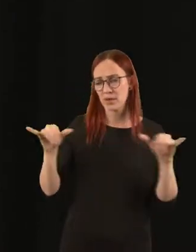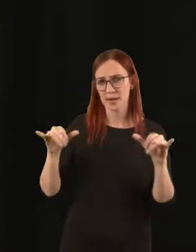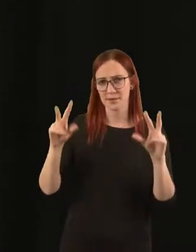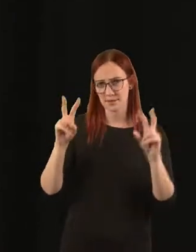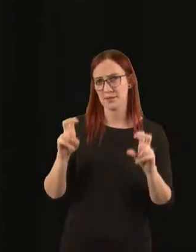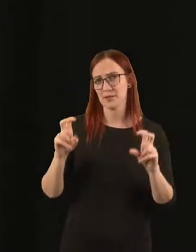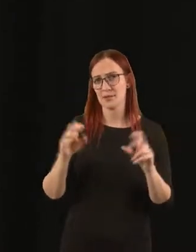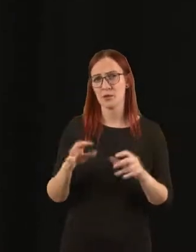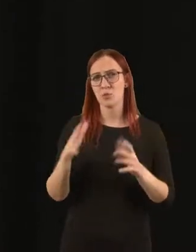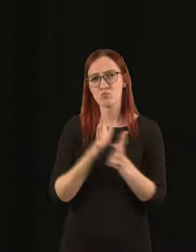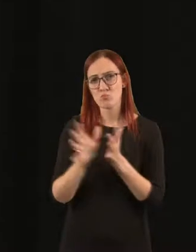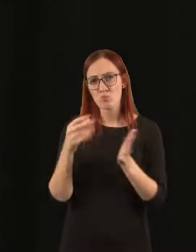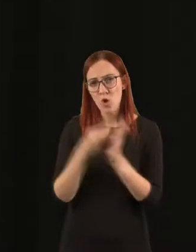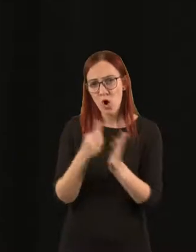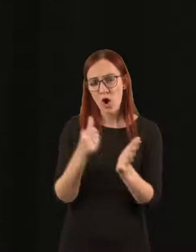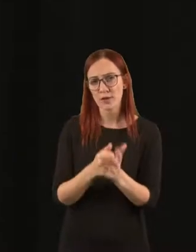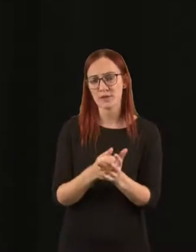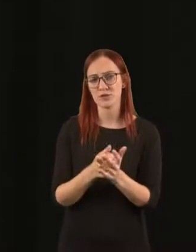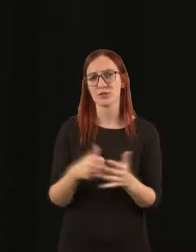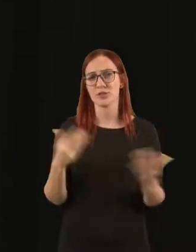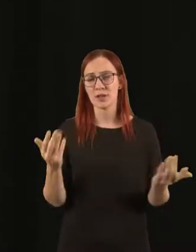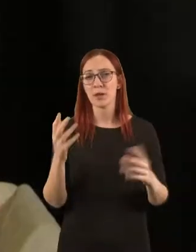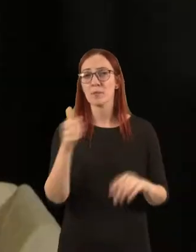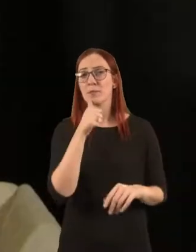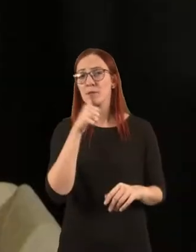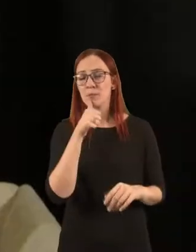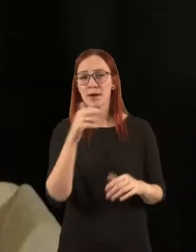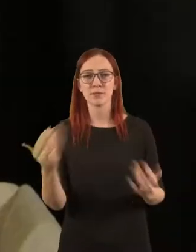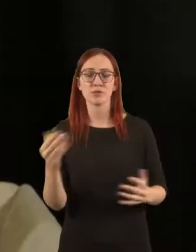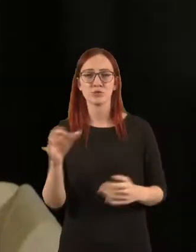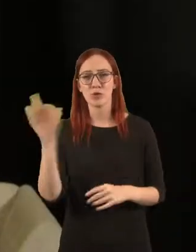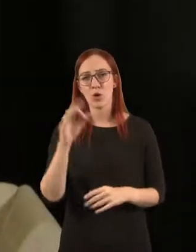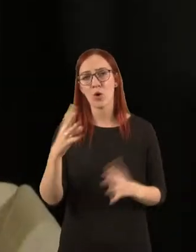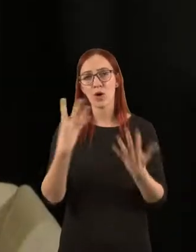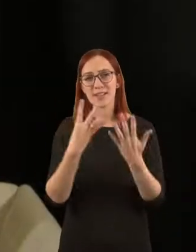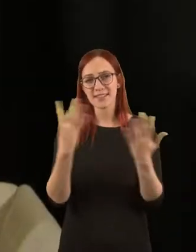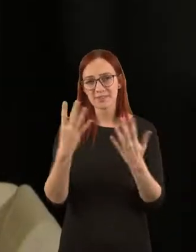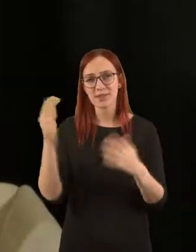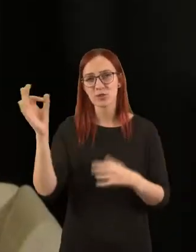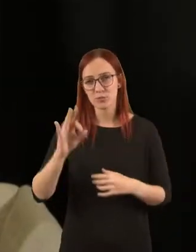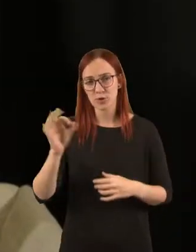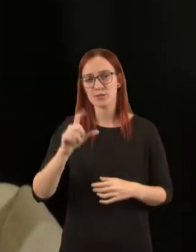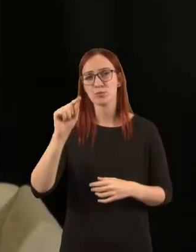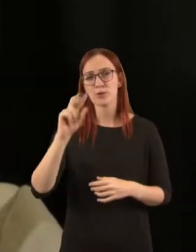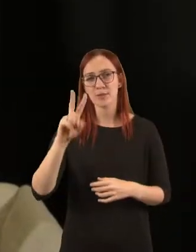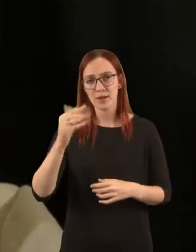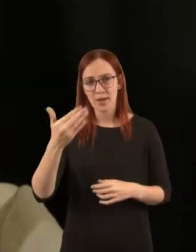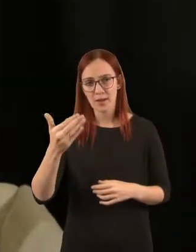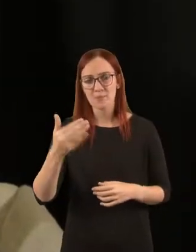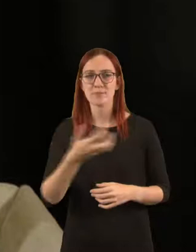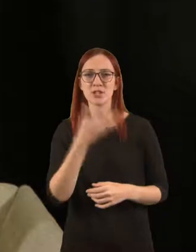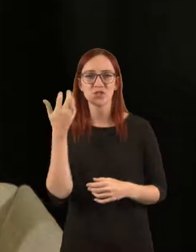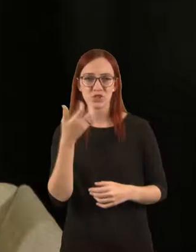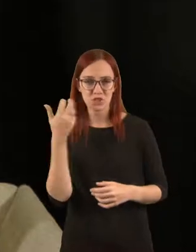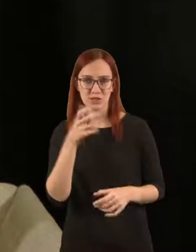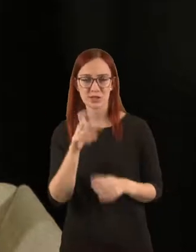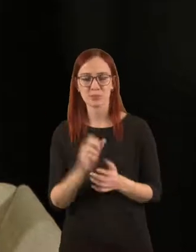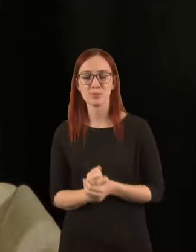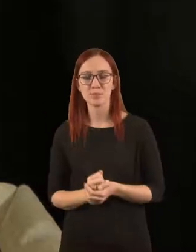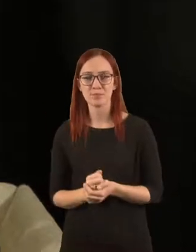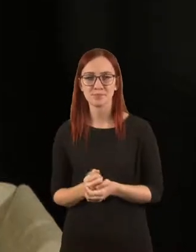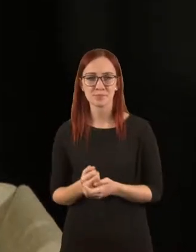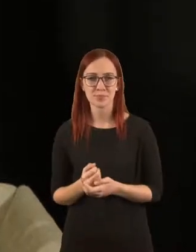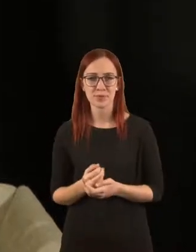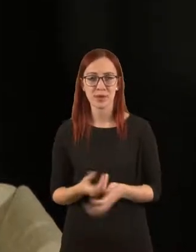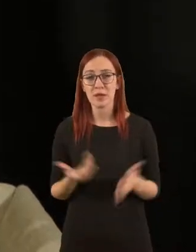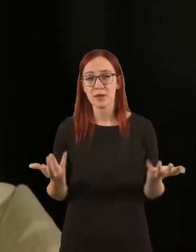Yes, Mr. Pranckietis touched a very wide topic, that is taxes in general. When it comes to